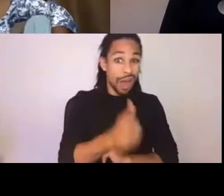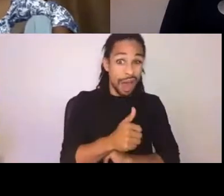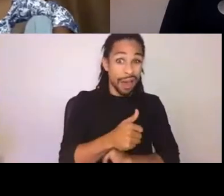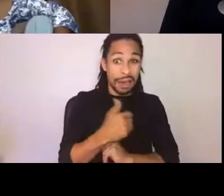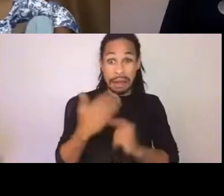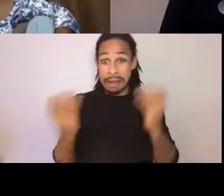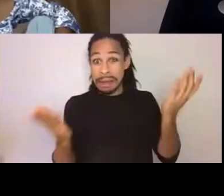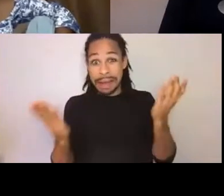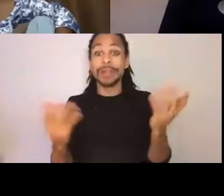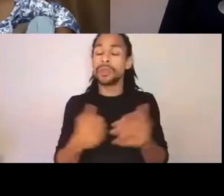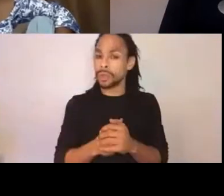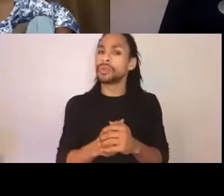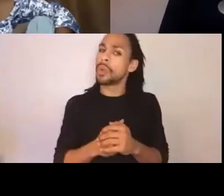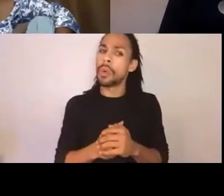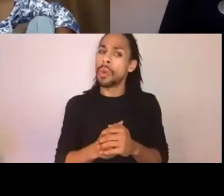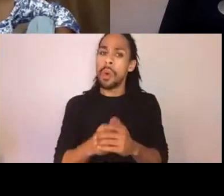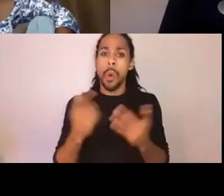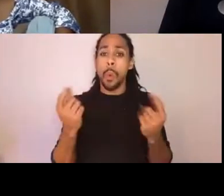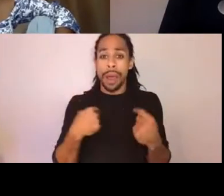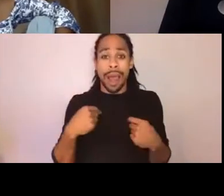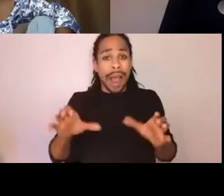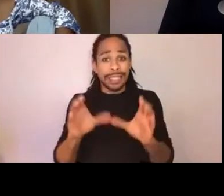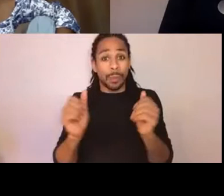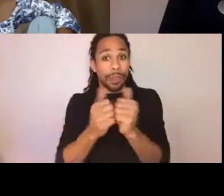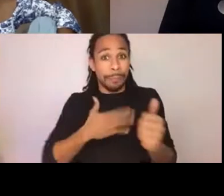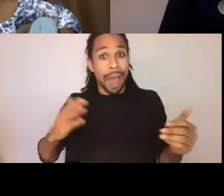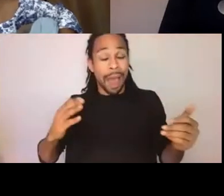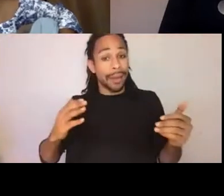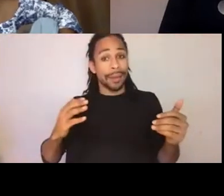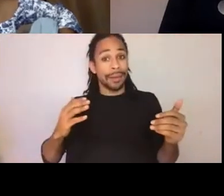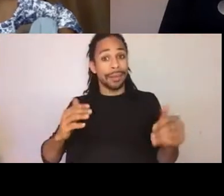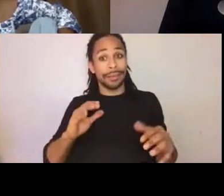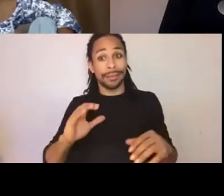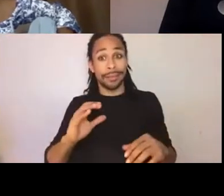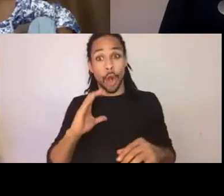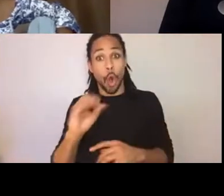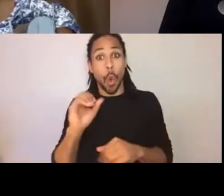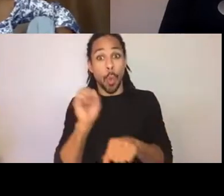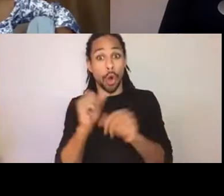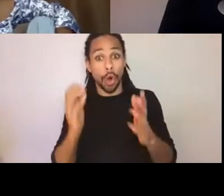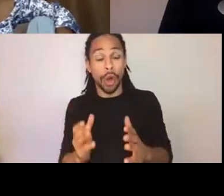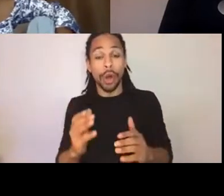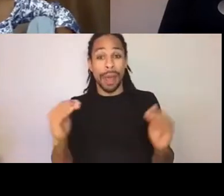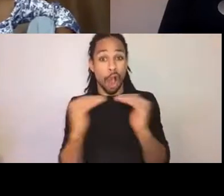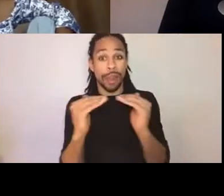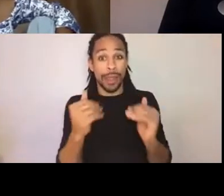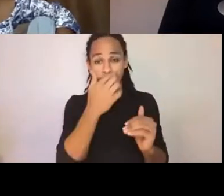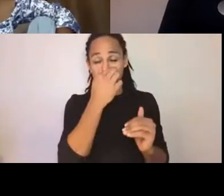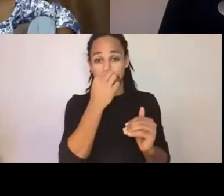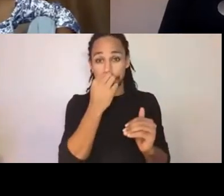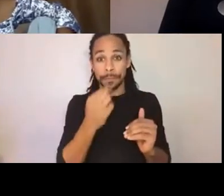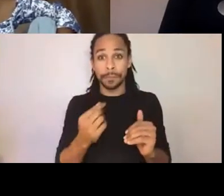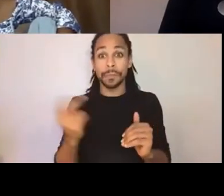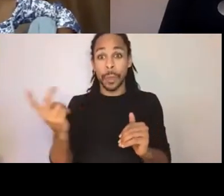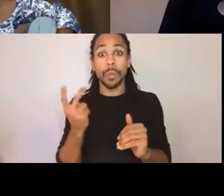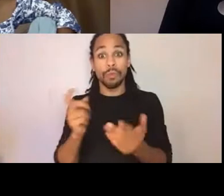colleague that, you know, I felt was an act of solidarity was, you know, to write a statement